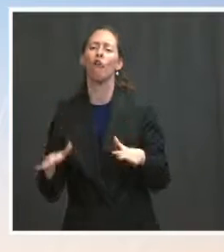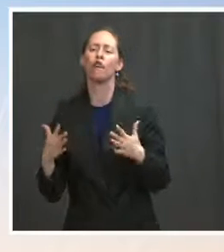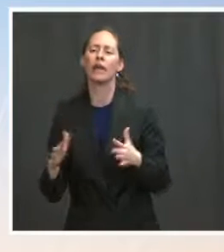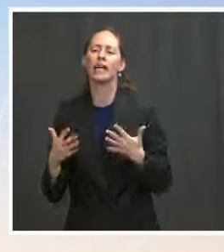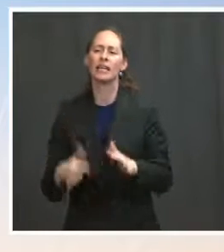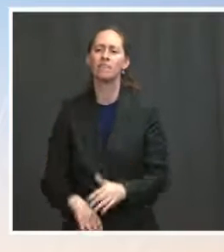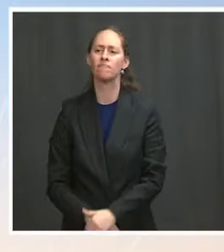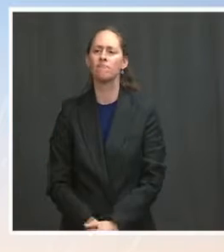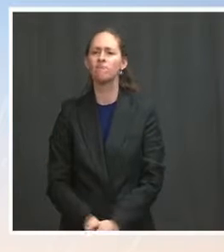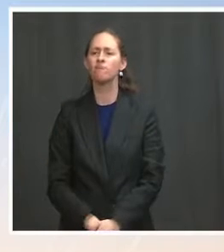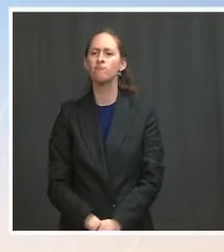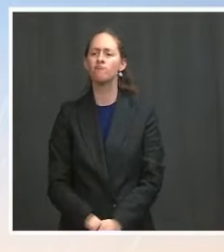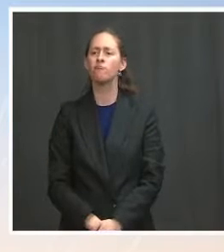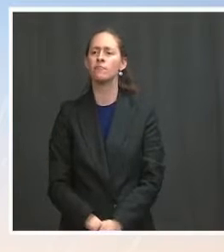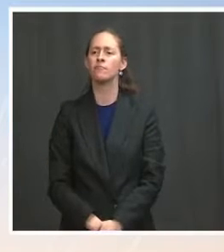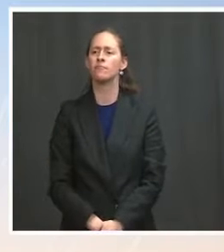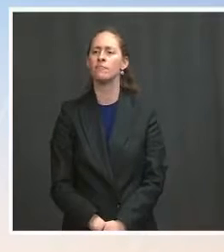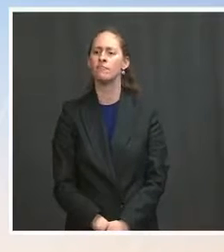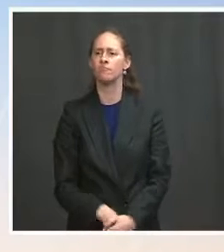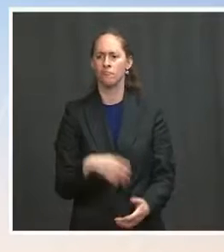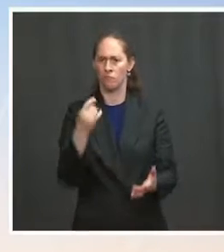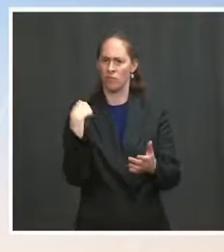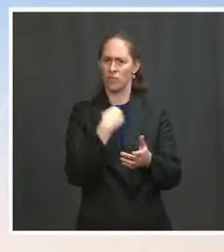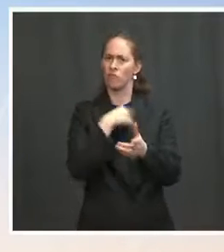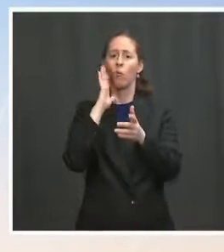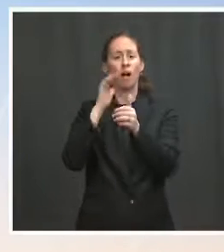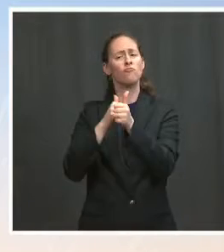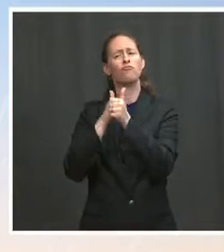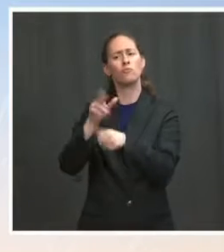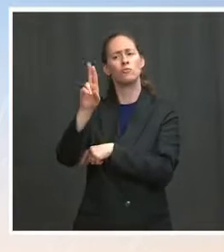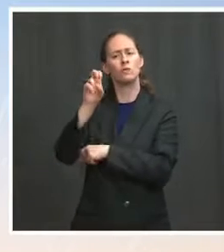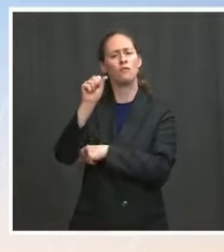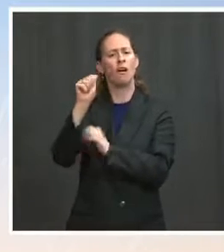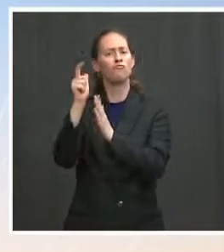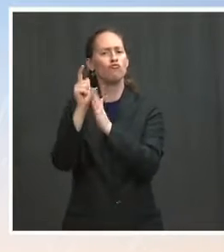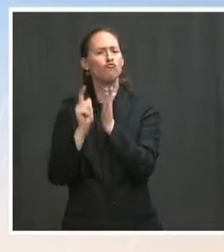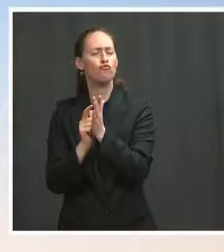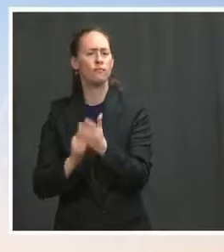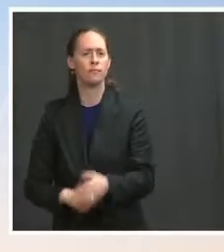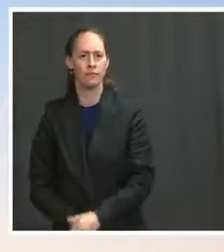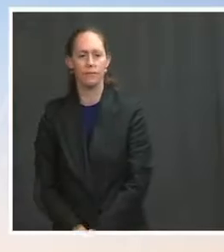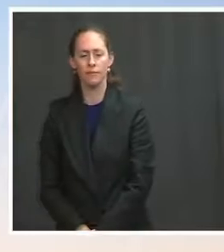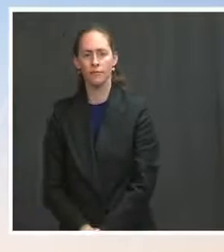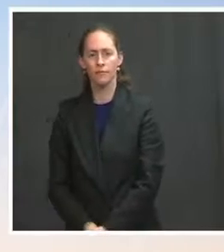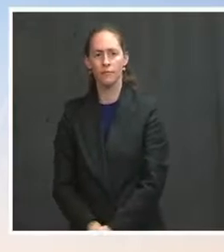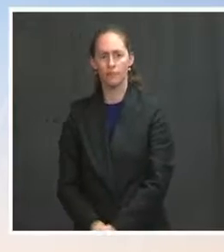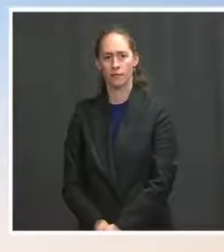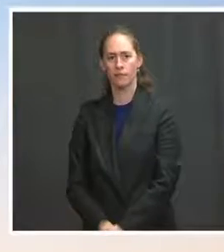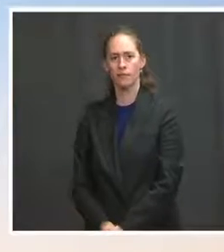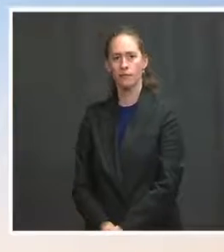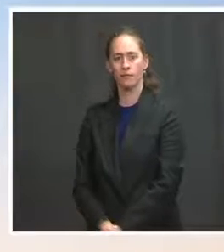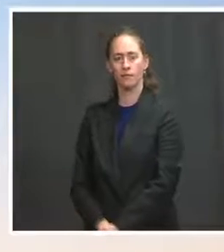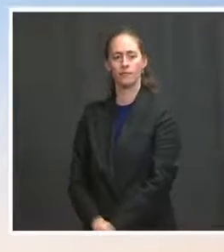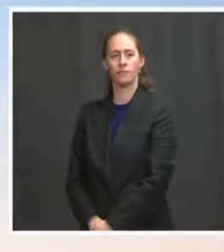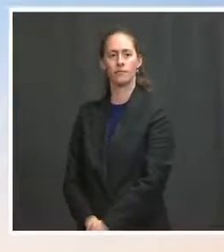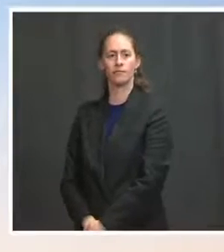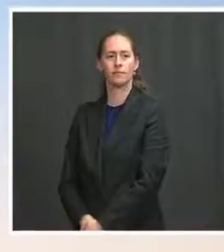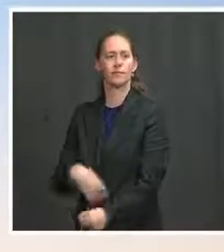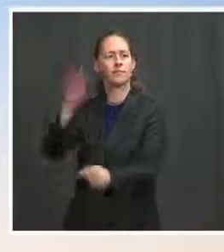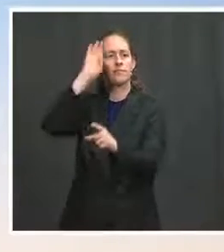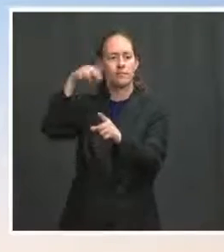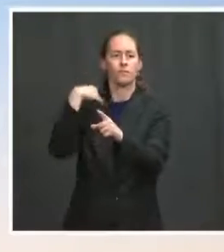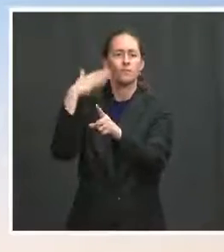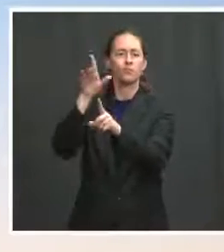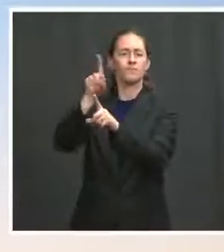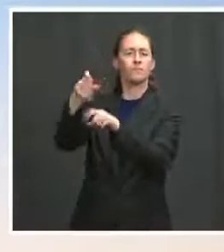any relocation in full compliance with U.S. law. And just a follow-up. I know I've asked about this a good amount, but from my colleagues as well. We Sure. reported